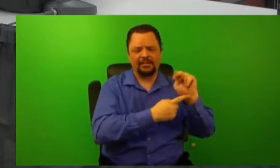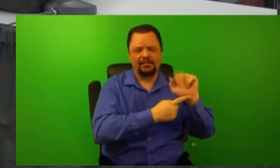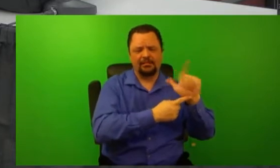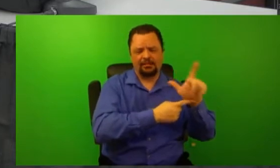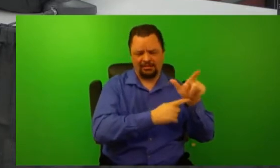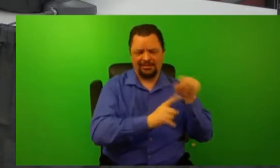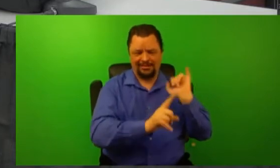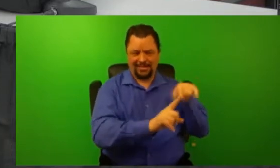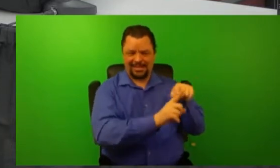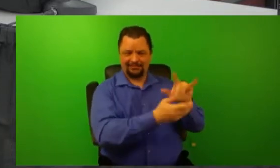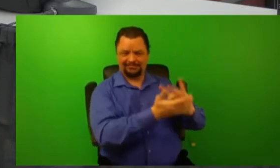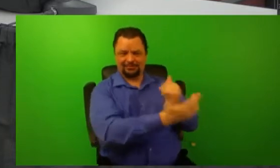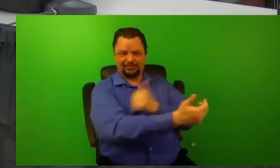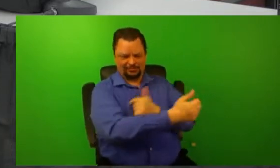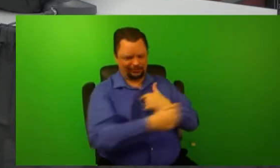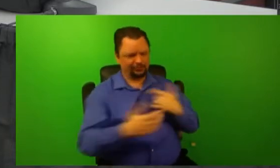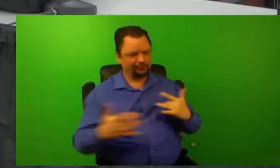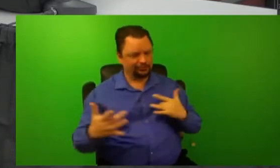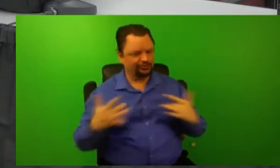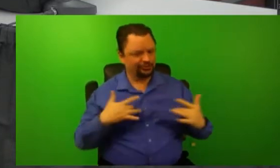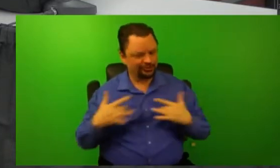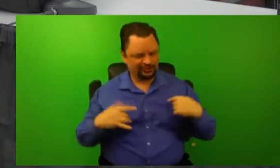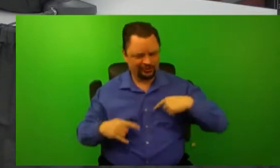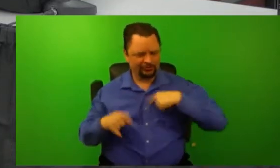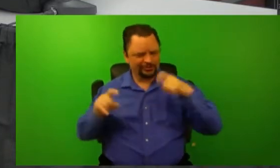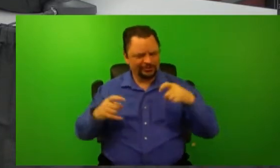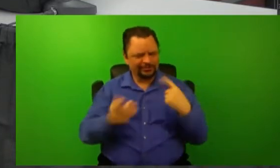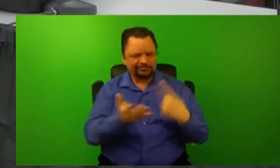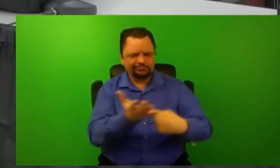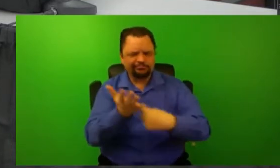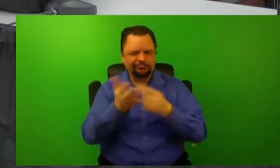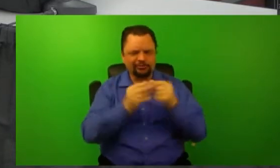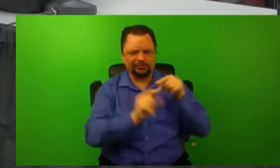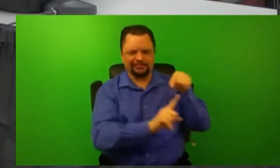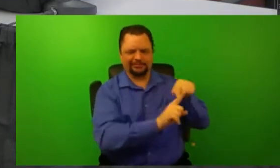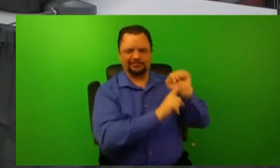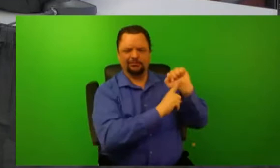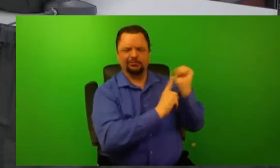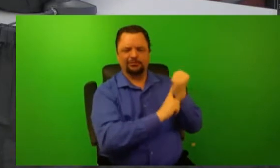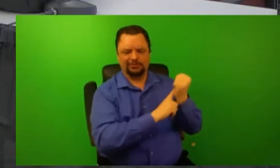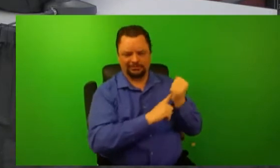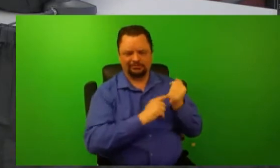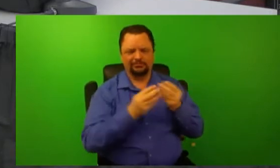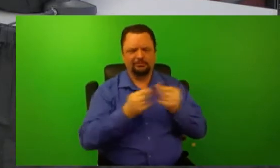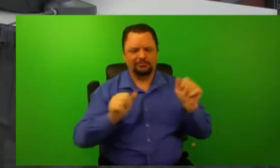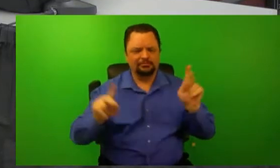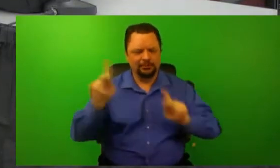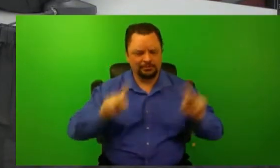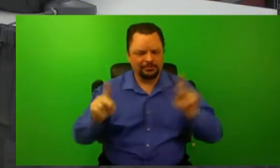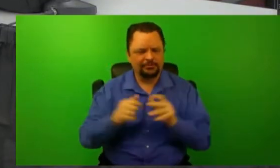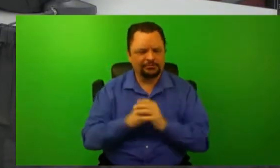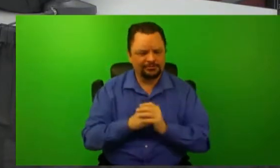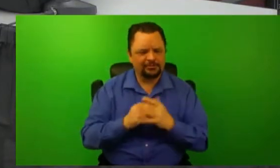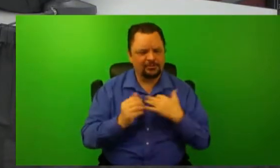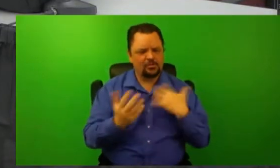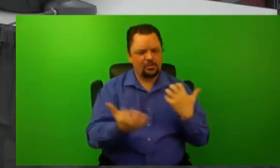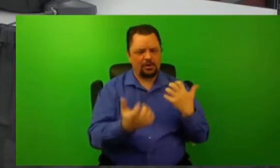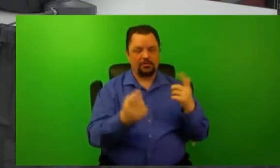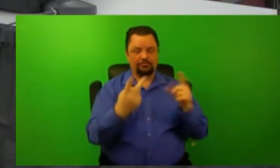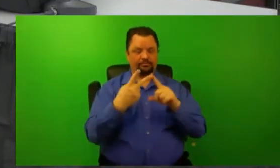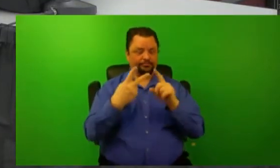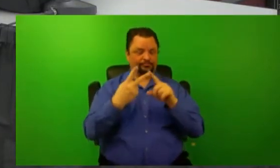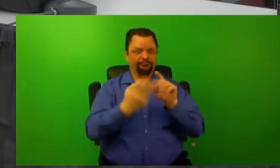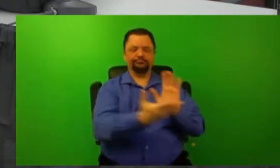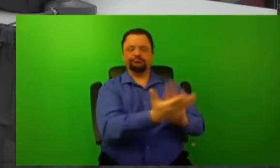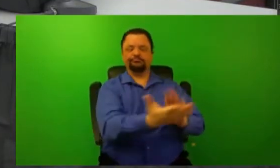that and improve the situation for our citizens. And I also want to express appreciation to Deanne Ryberg, yourself, and